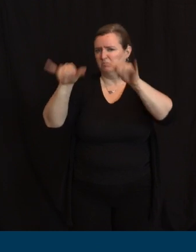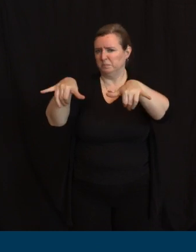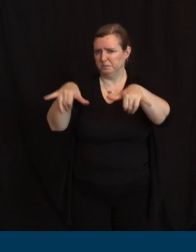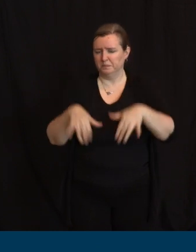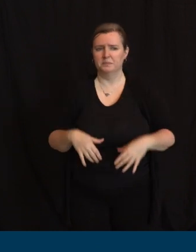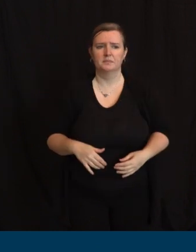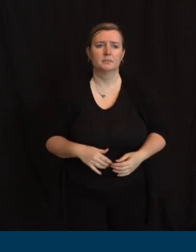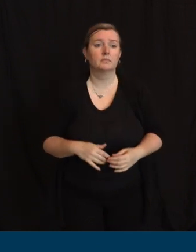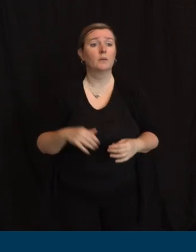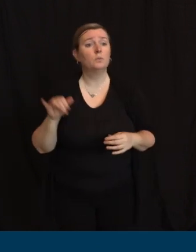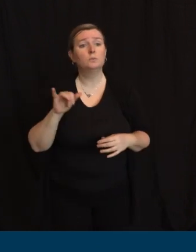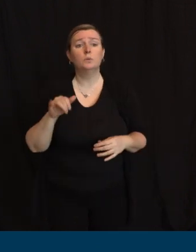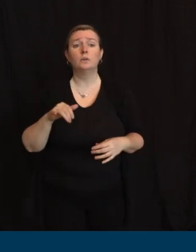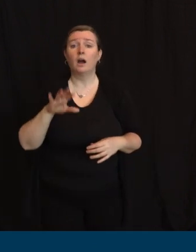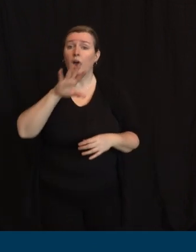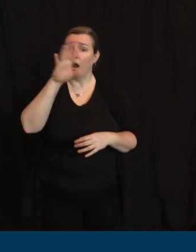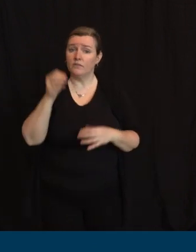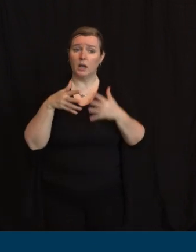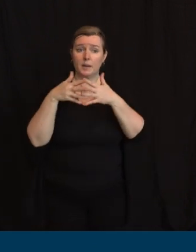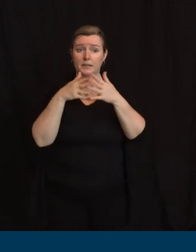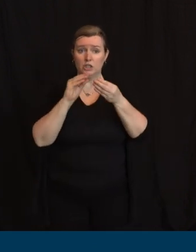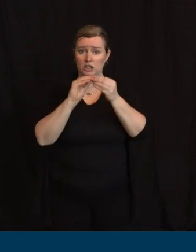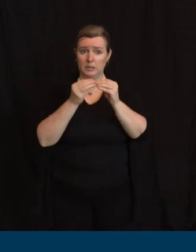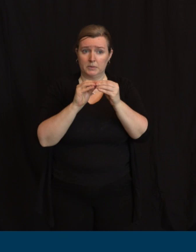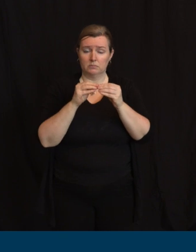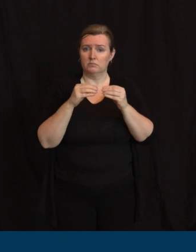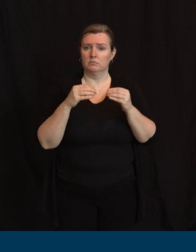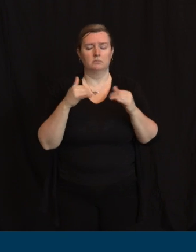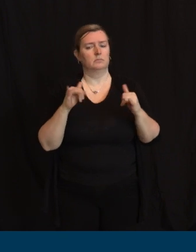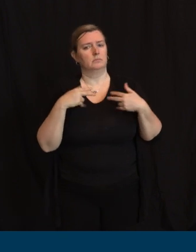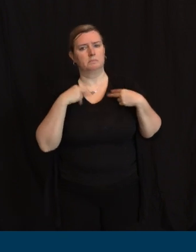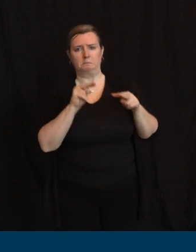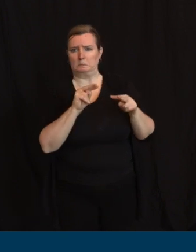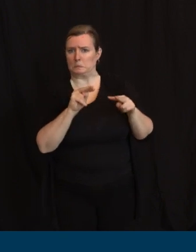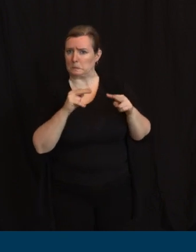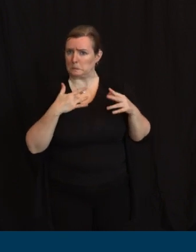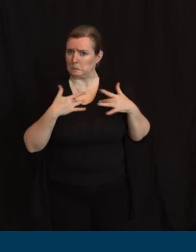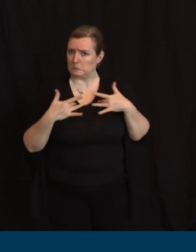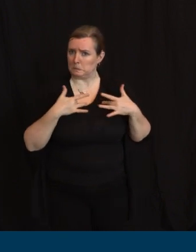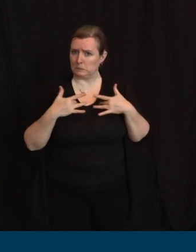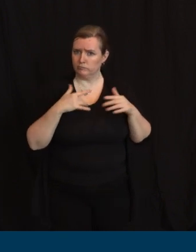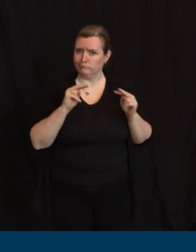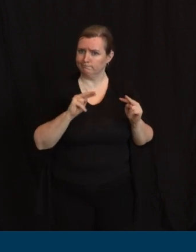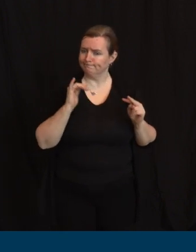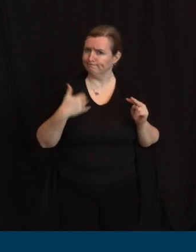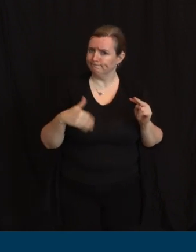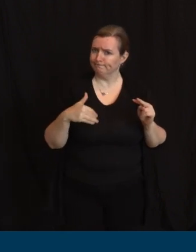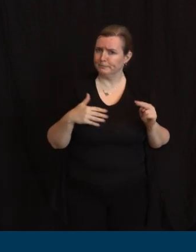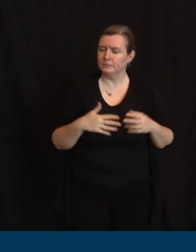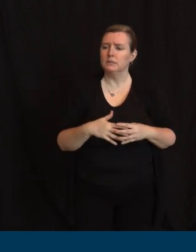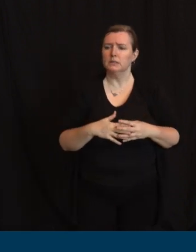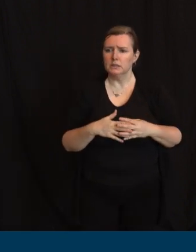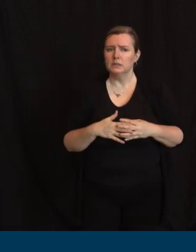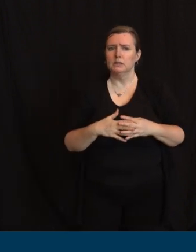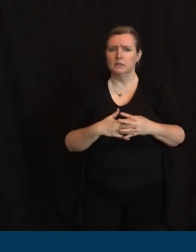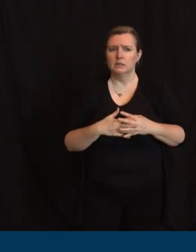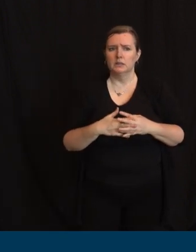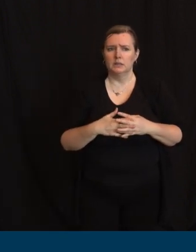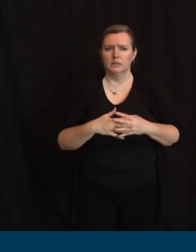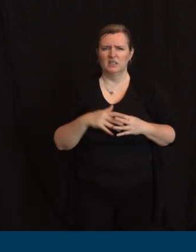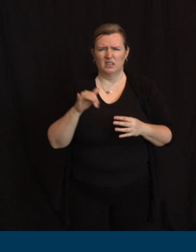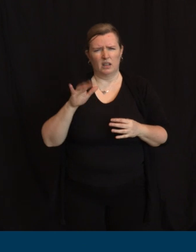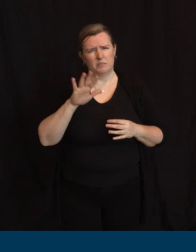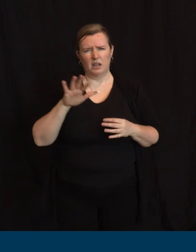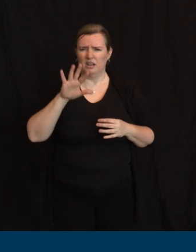African-American number continues to be a particular concern for us in terms of the, continues to be 50+%